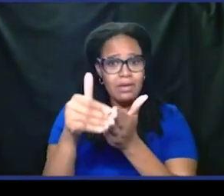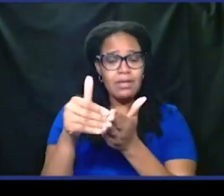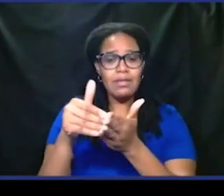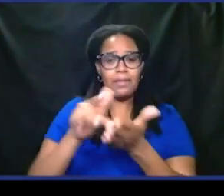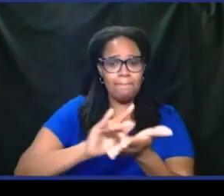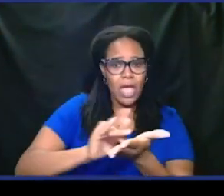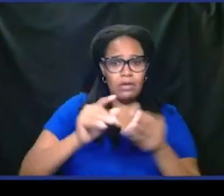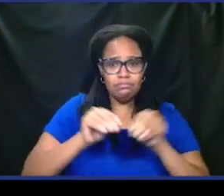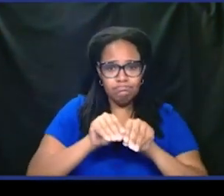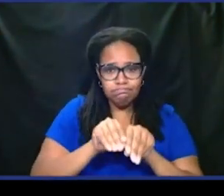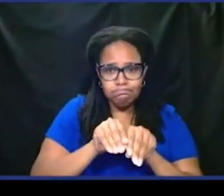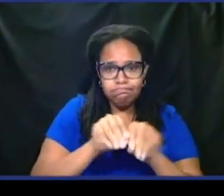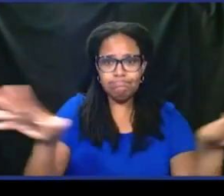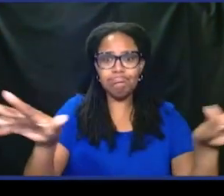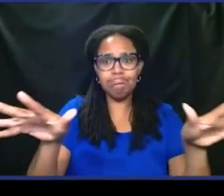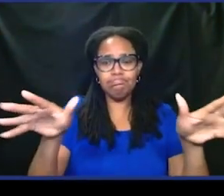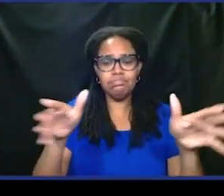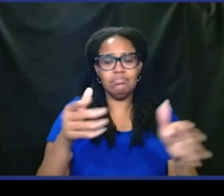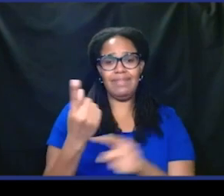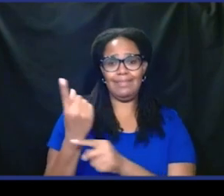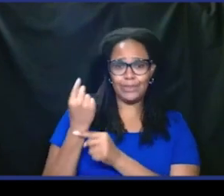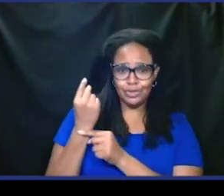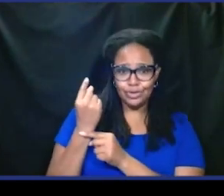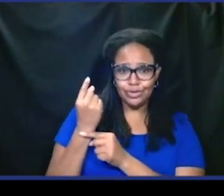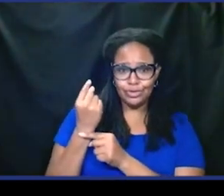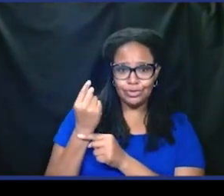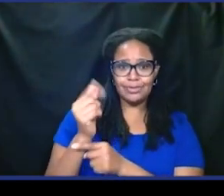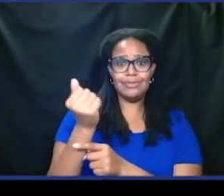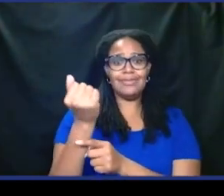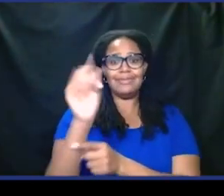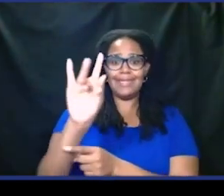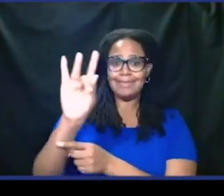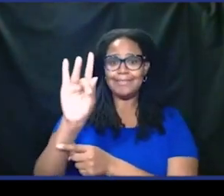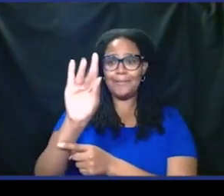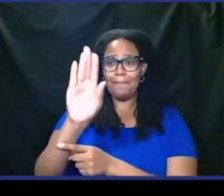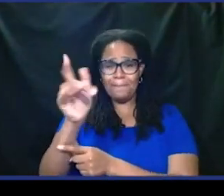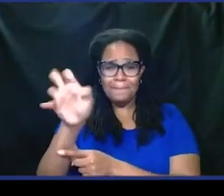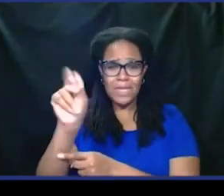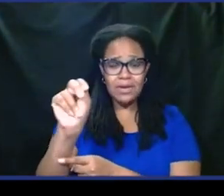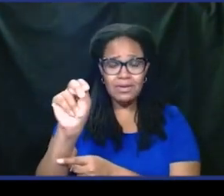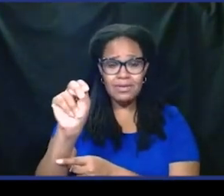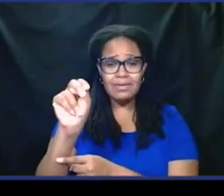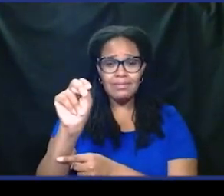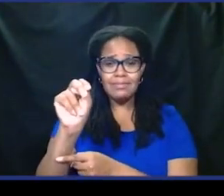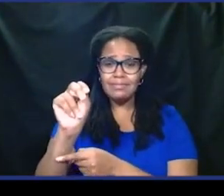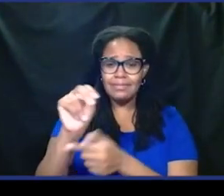$18 billion in total aid in 41 years of supporting global health.